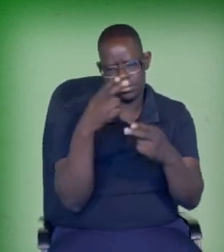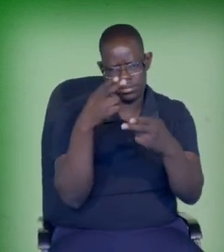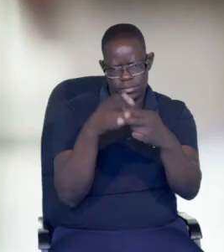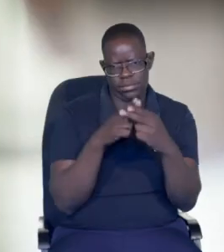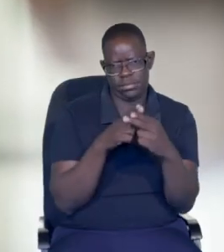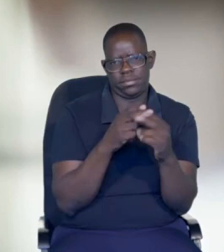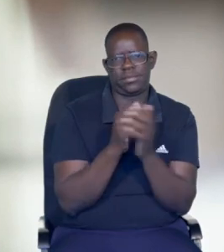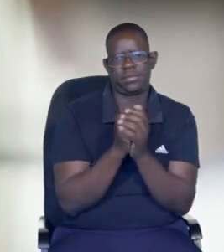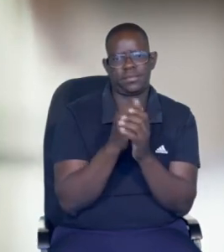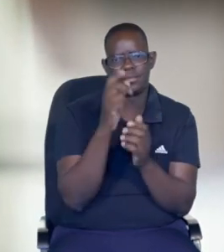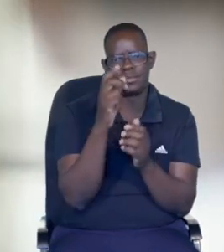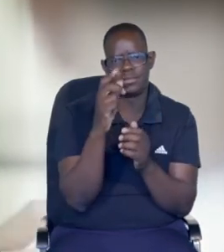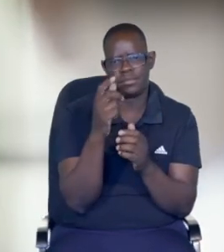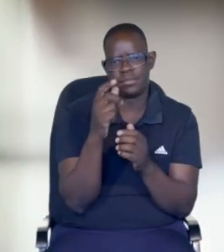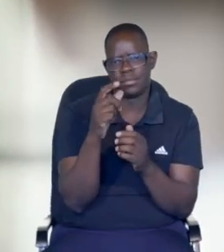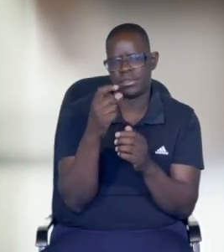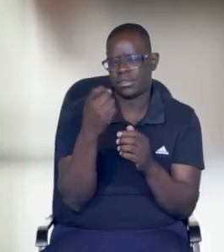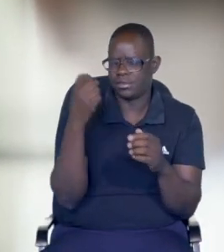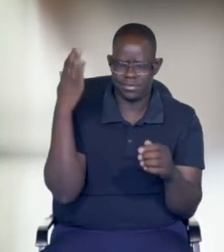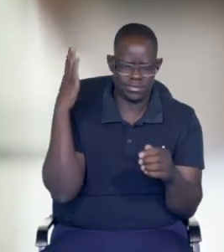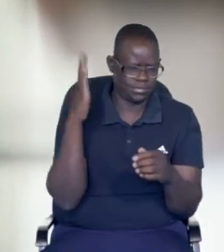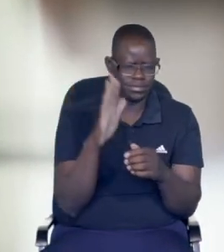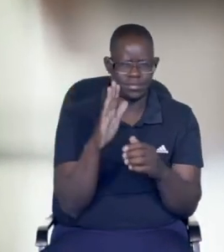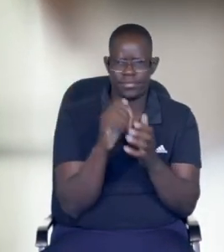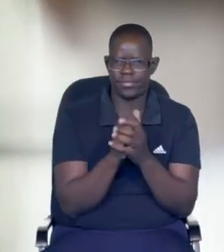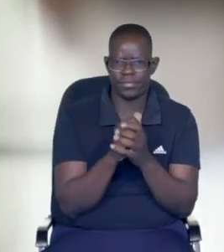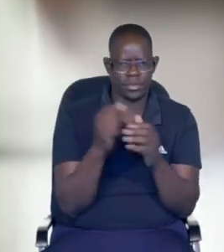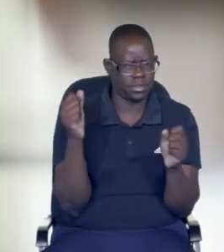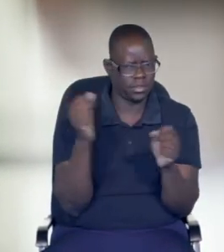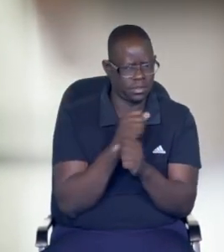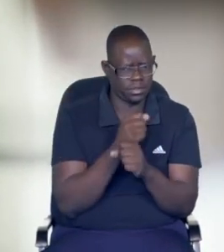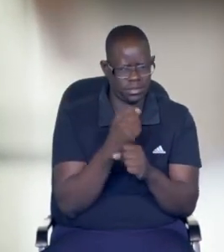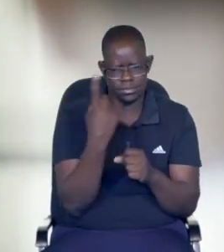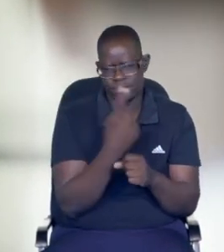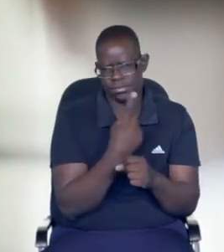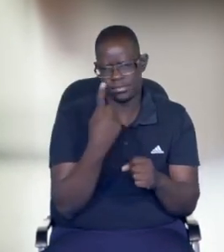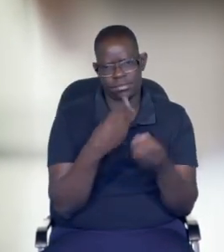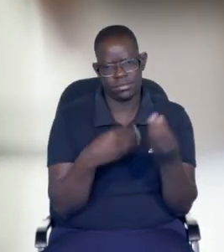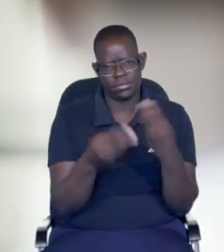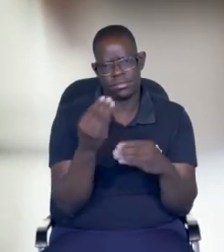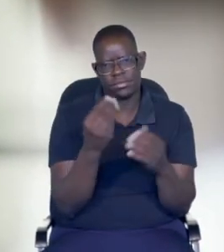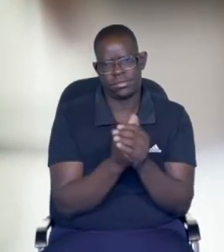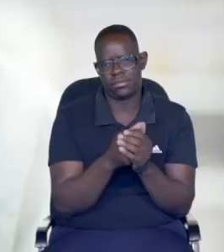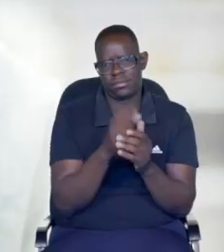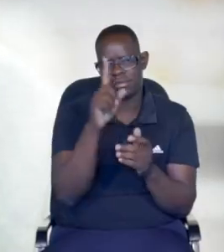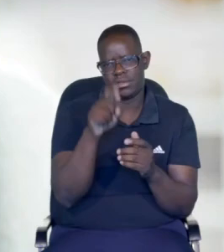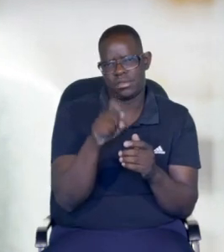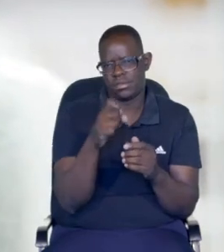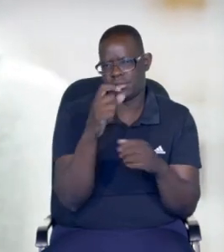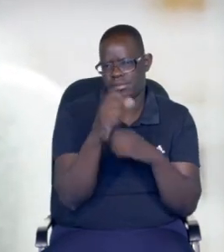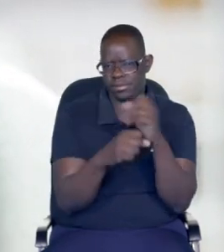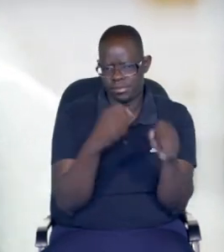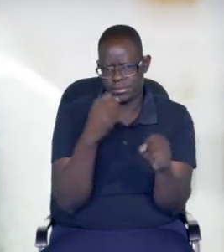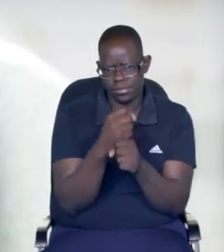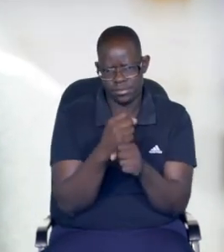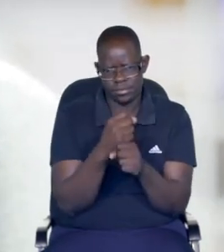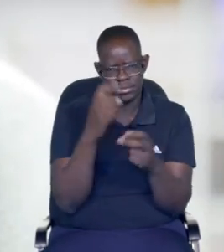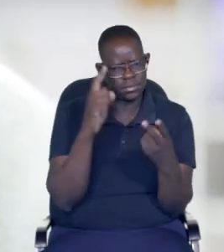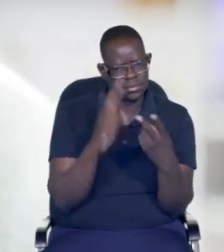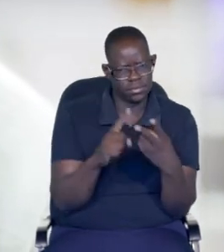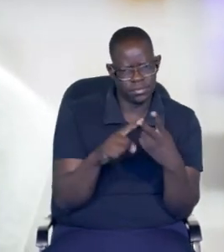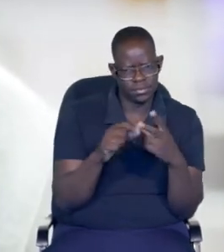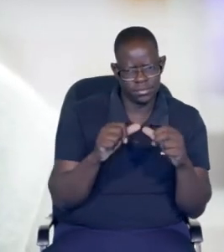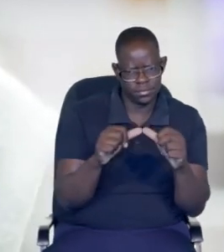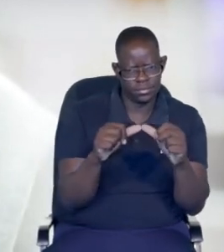borrow. That's terrible. I don't think I'll opt for sole trading, not in 1,000 years. Another disadvantage is